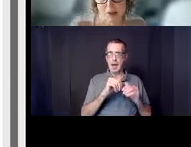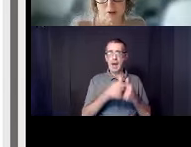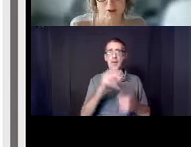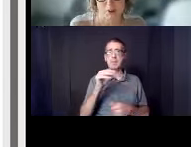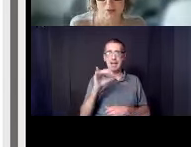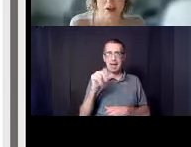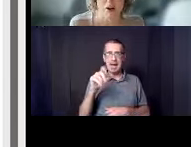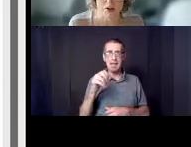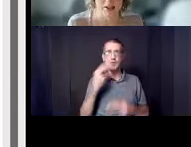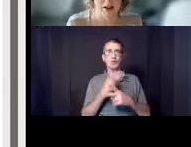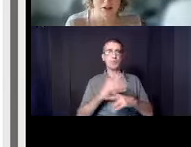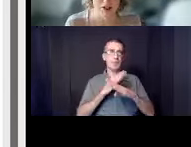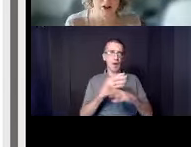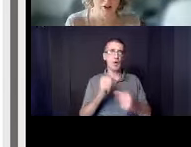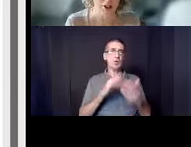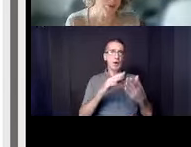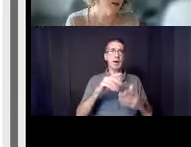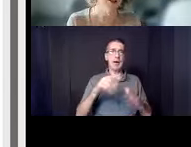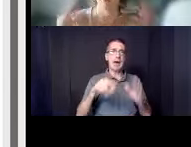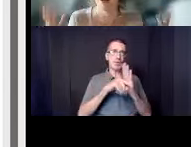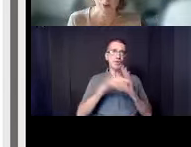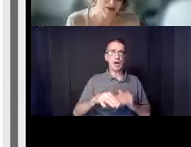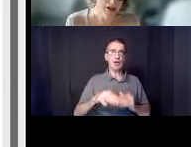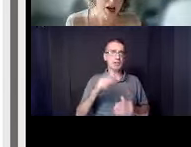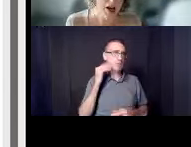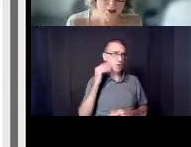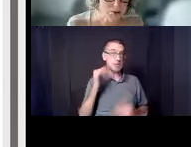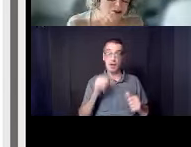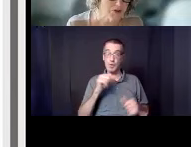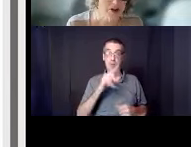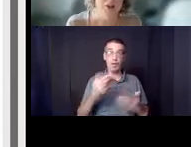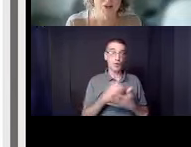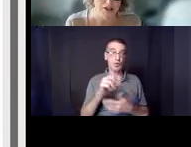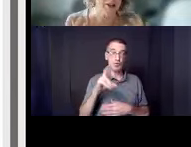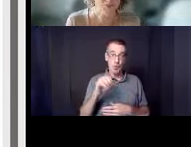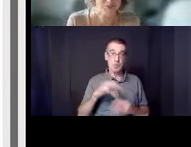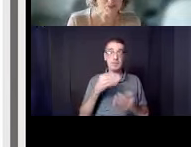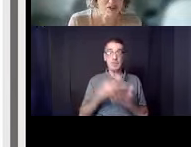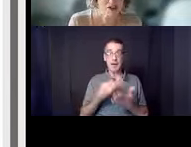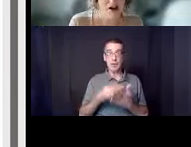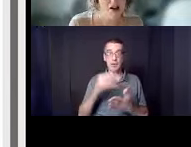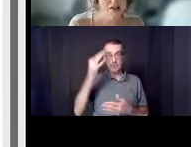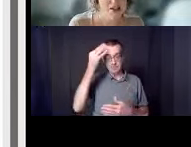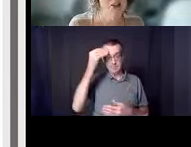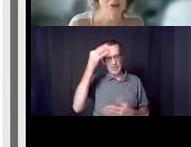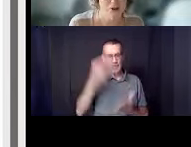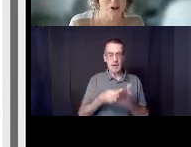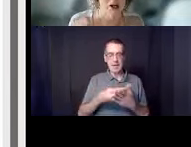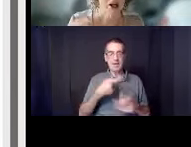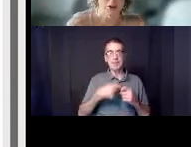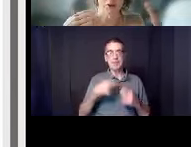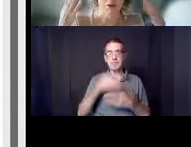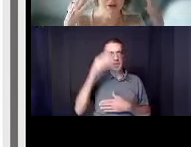Medicaid be used to prevent or address adverse childhood experiences. So that could be a new source of federal funding in the